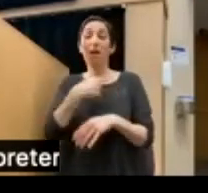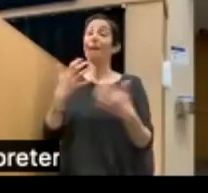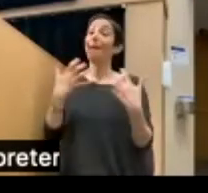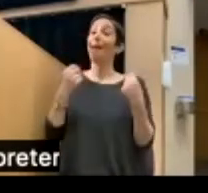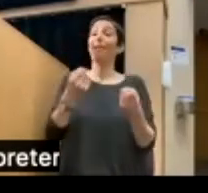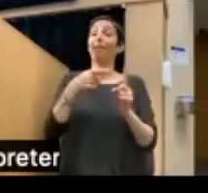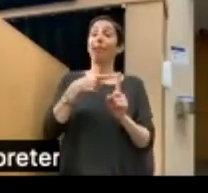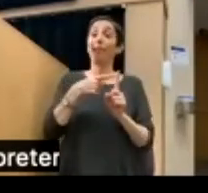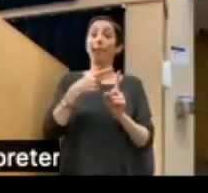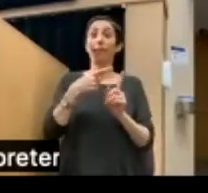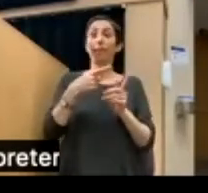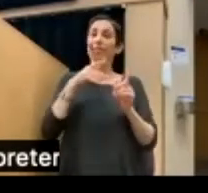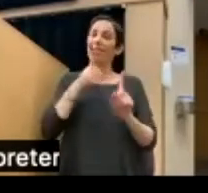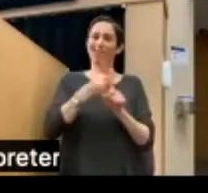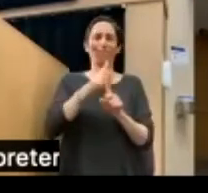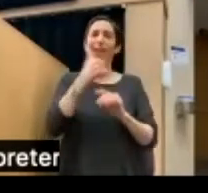Oh.